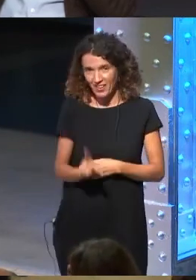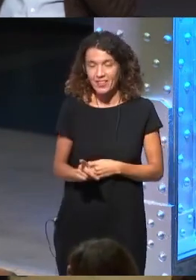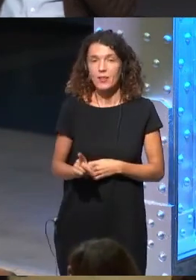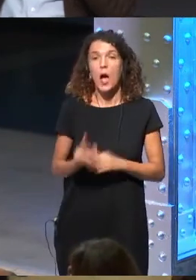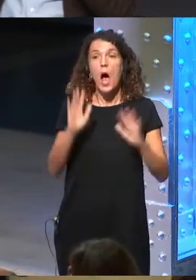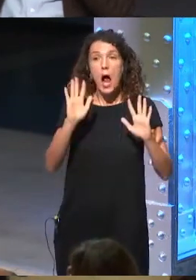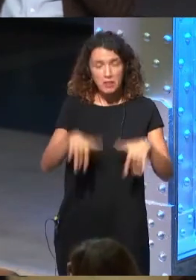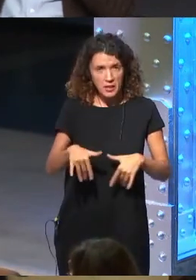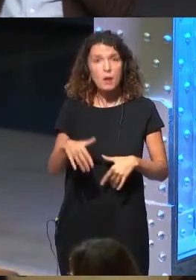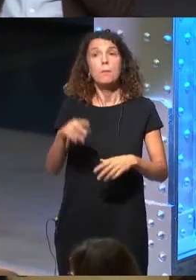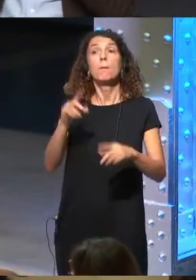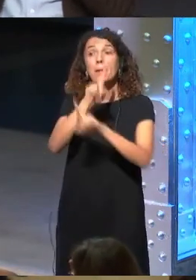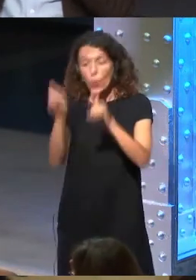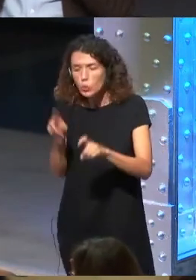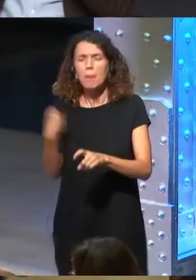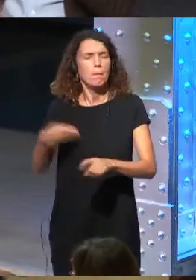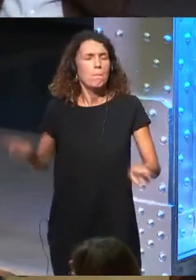answering the question.